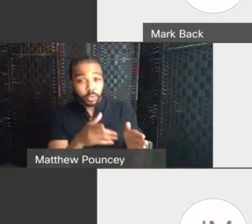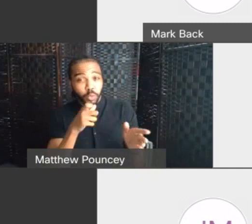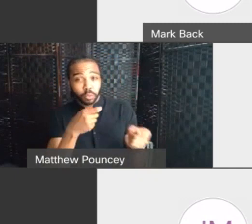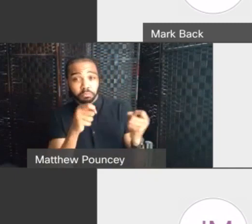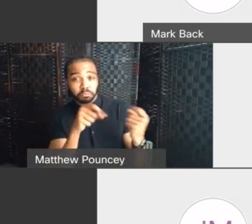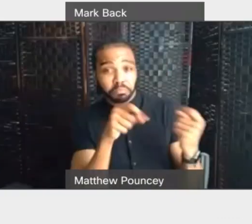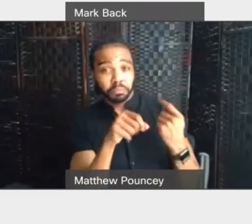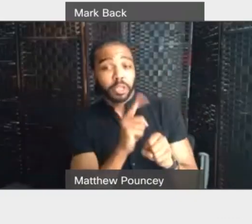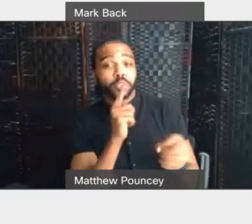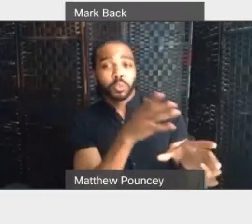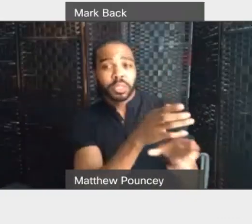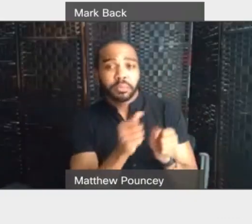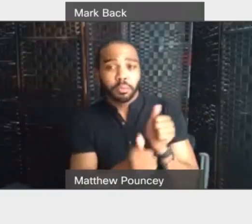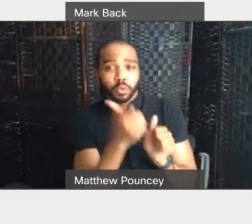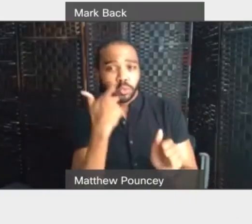data? Um,